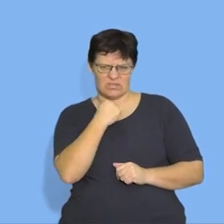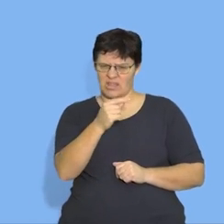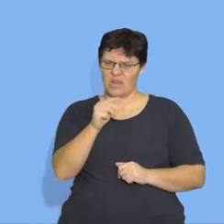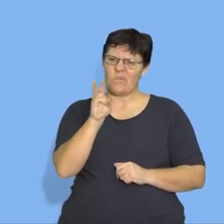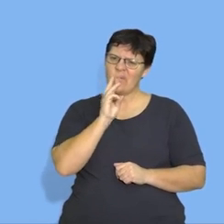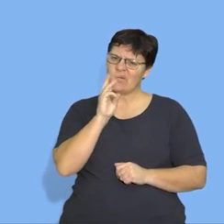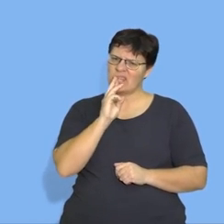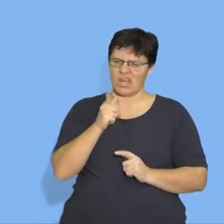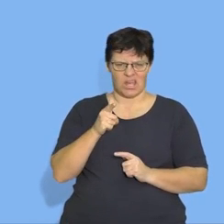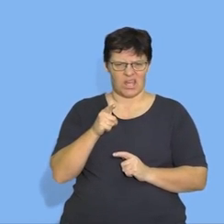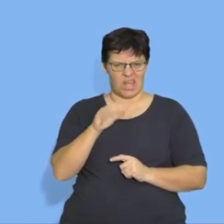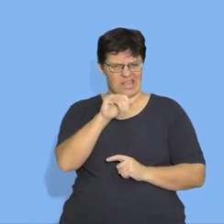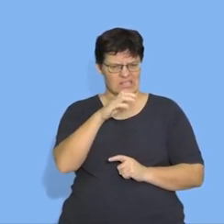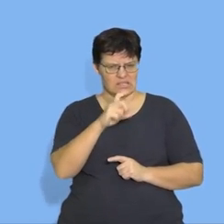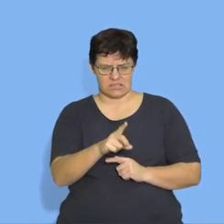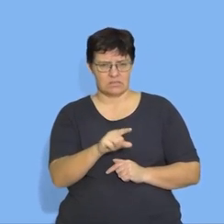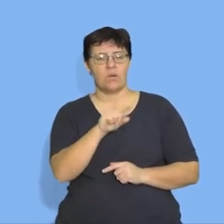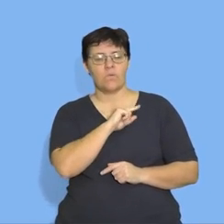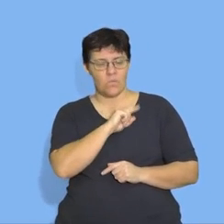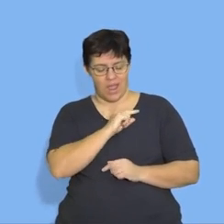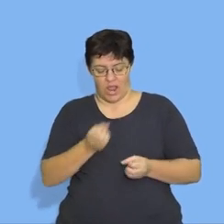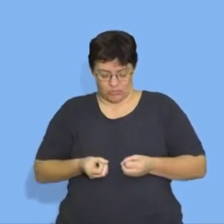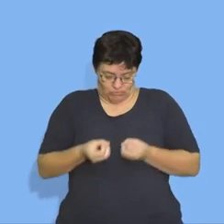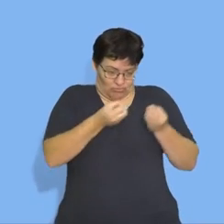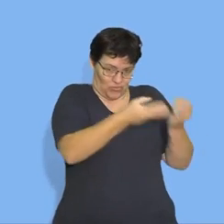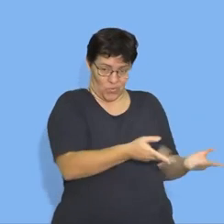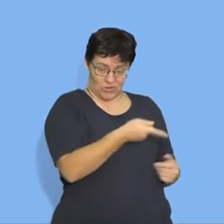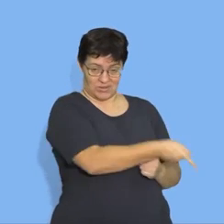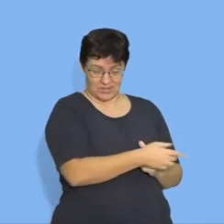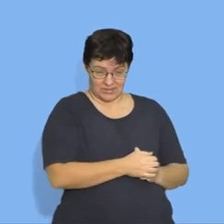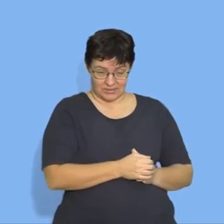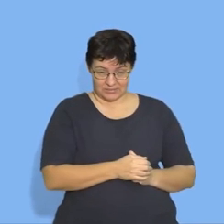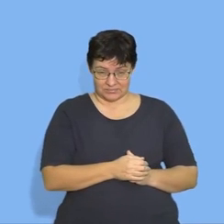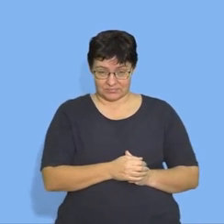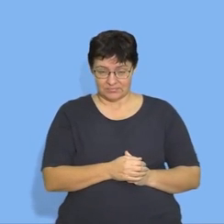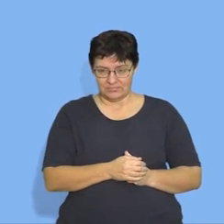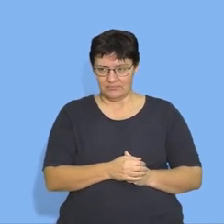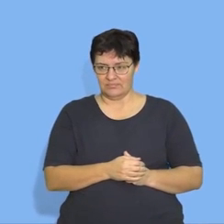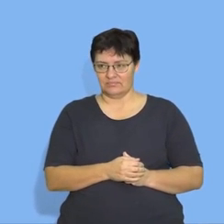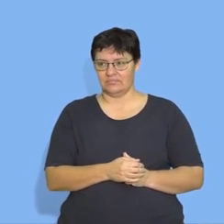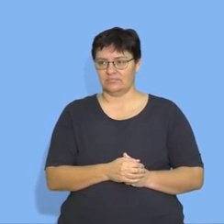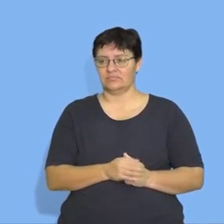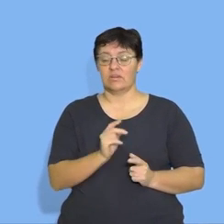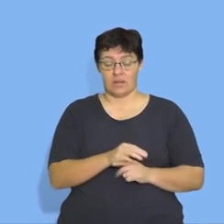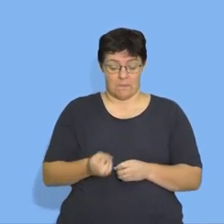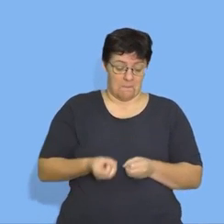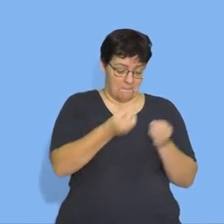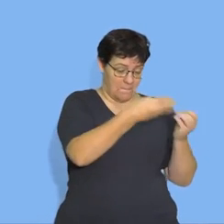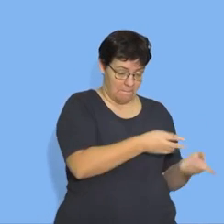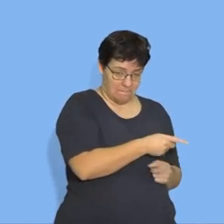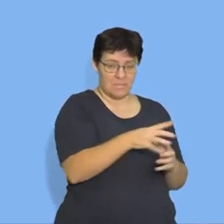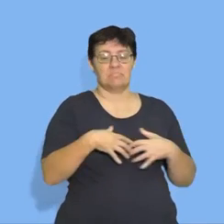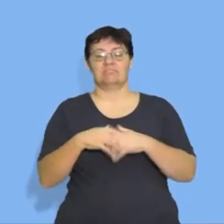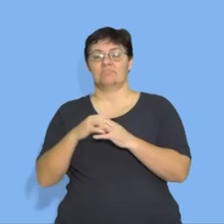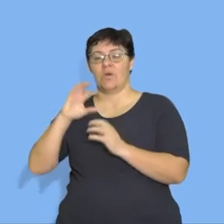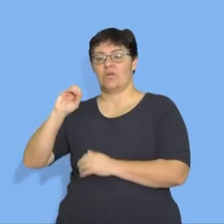molecules, they act as acid? Because they are proton donors. So this forms that after donating a proton. So this is a pair.